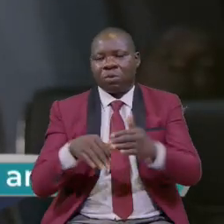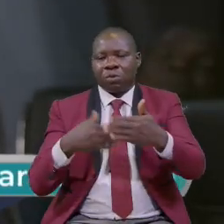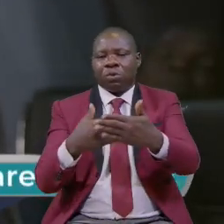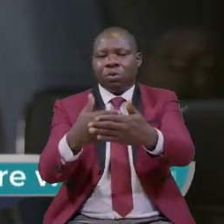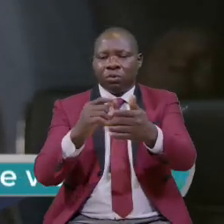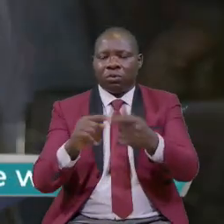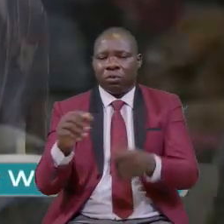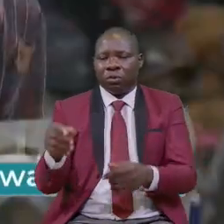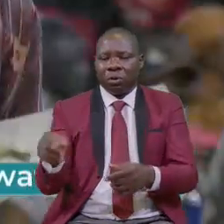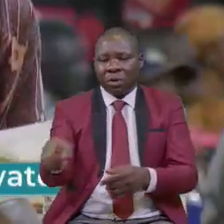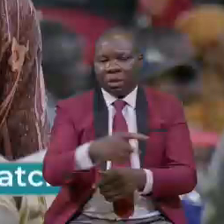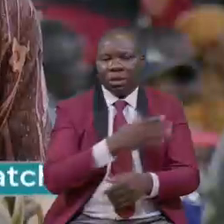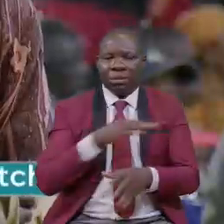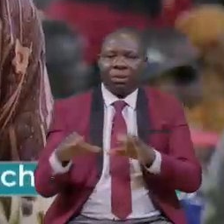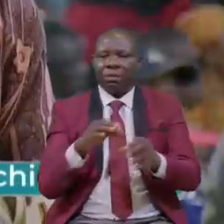important work.